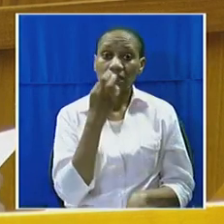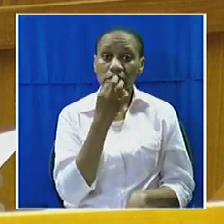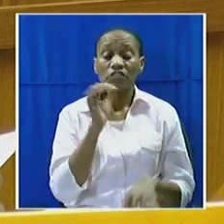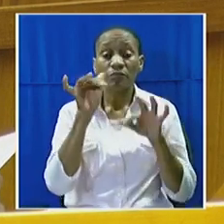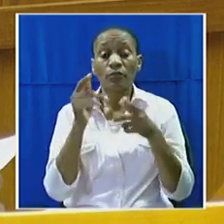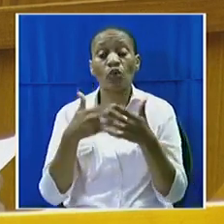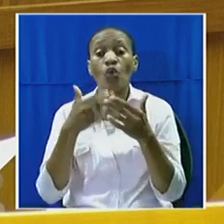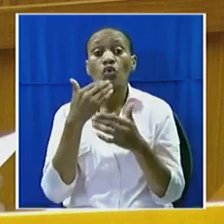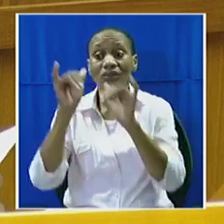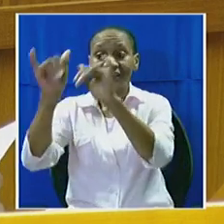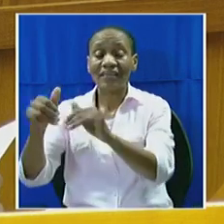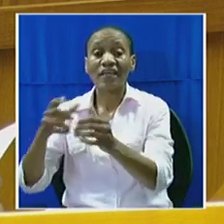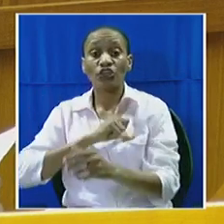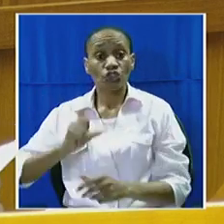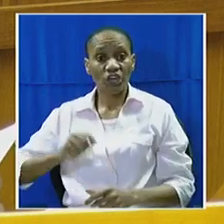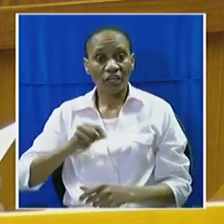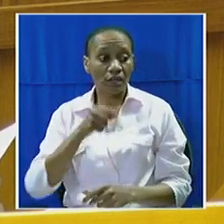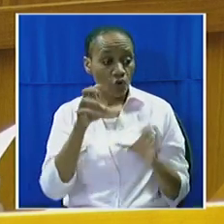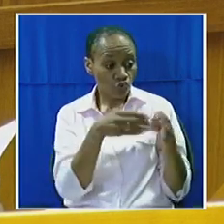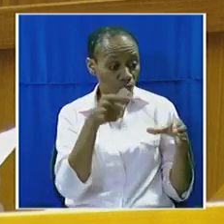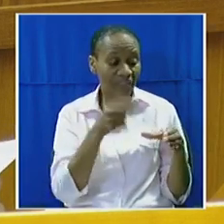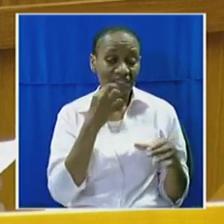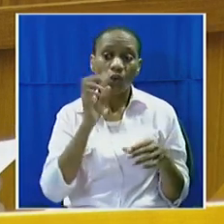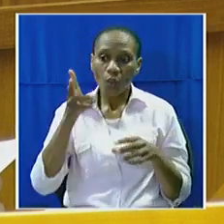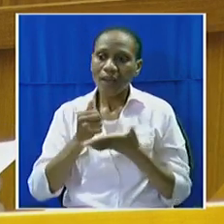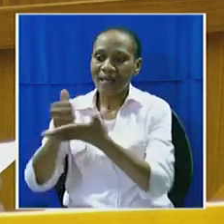bazobalanda. Cha, izinhlelo ezinjalo zenziwa